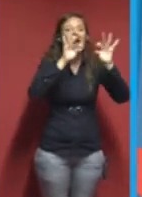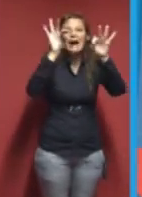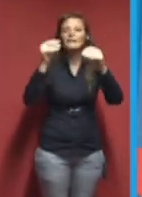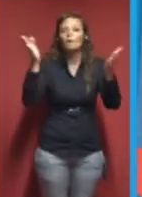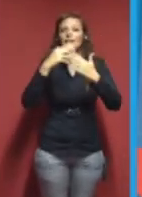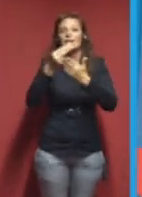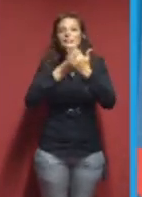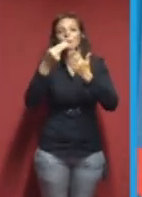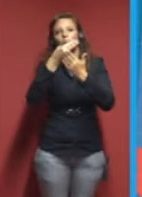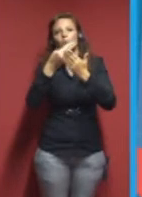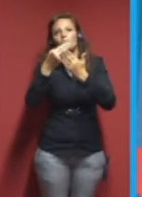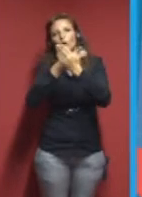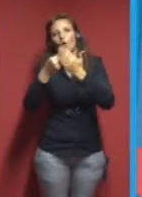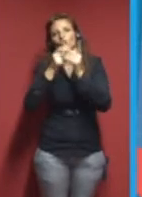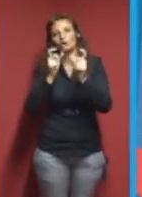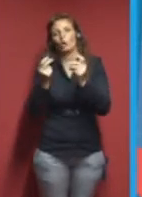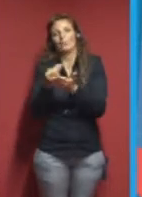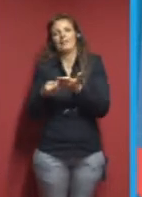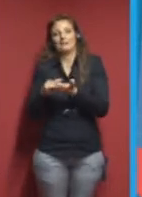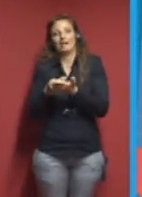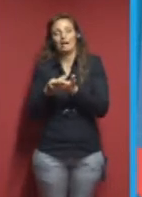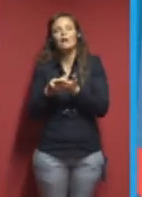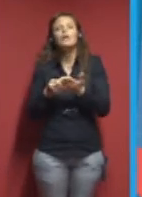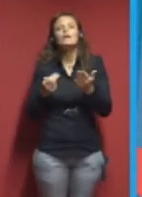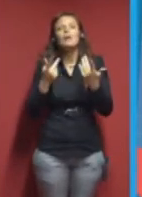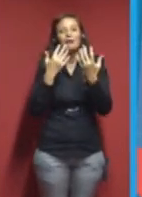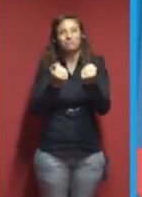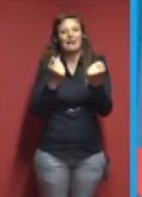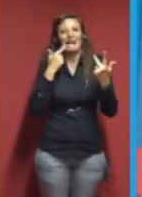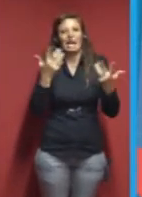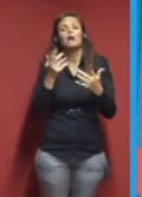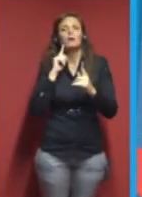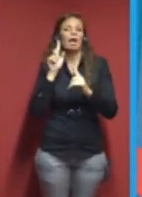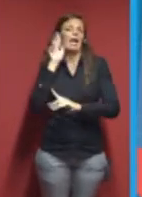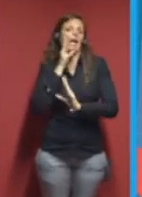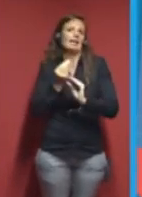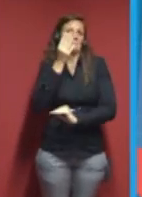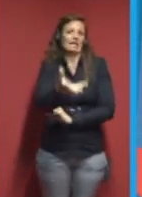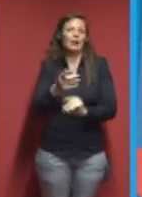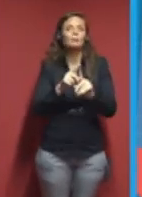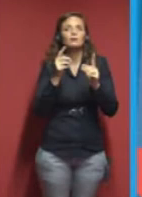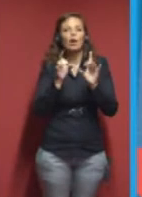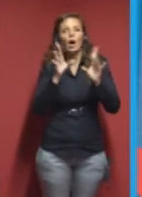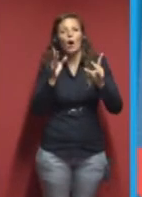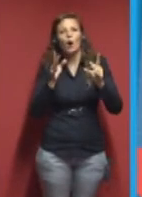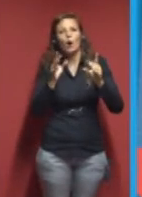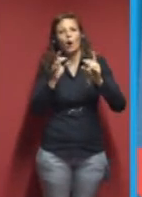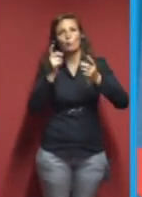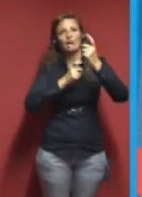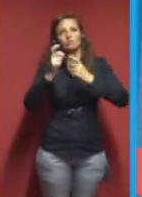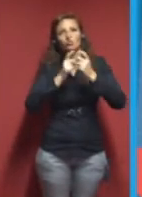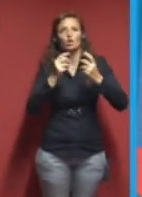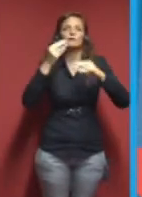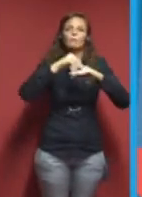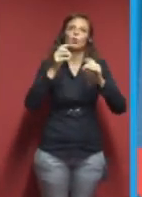short example of what is open source and open design, just to show you in a clearer way. So if you see any project